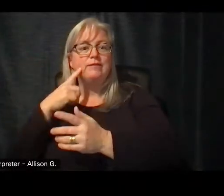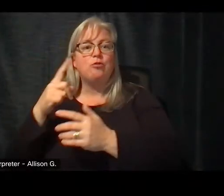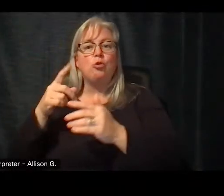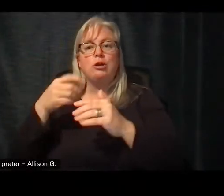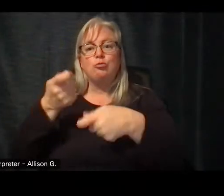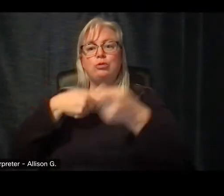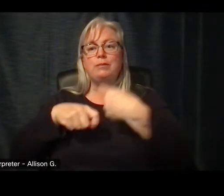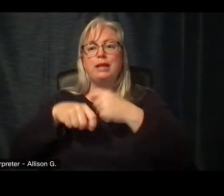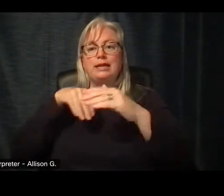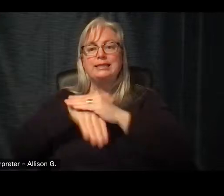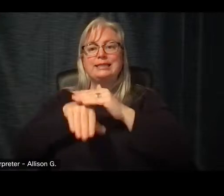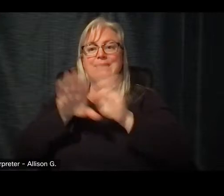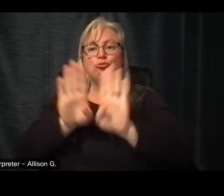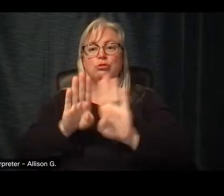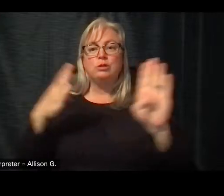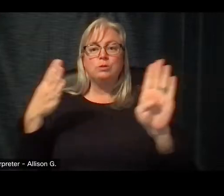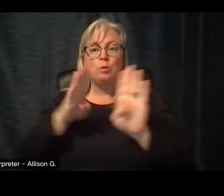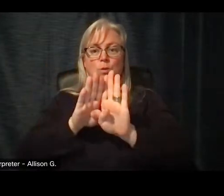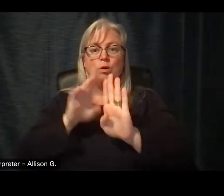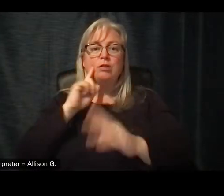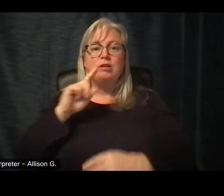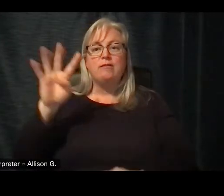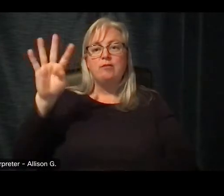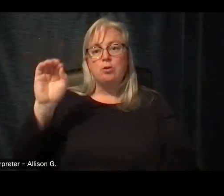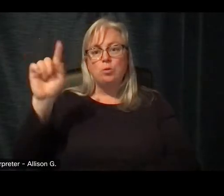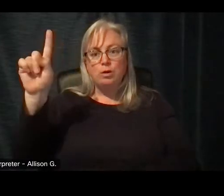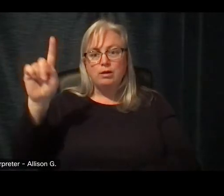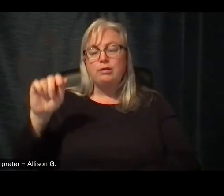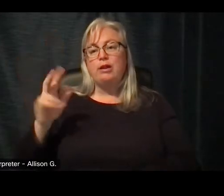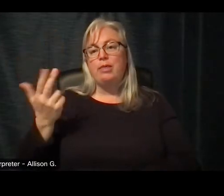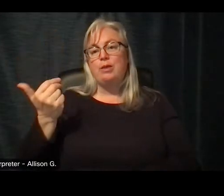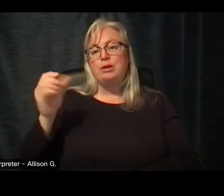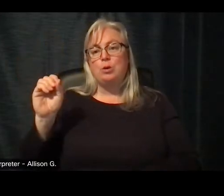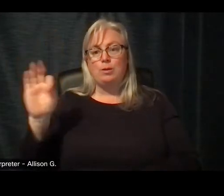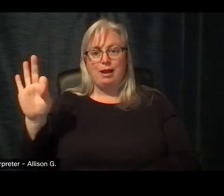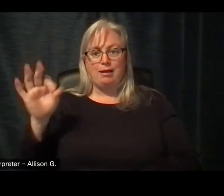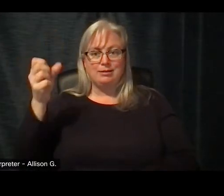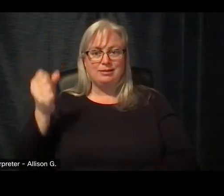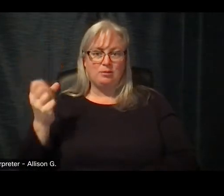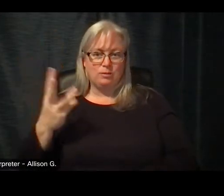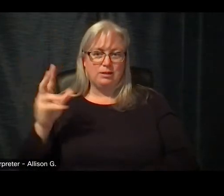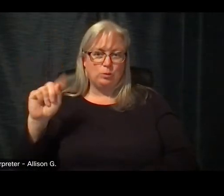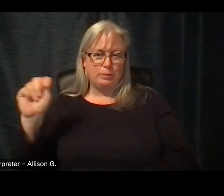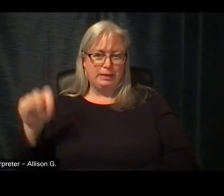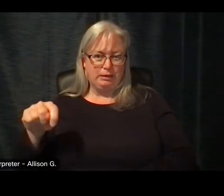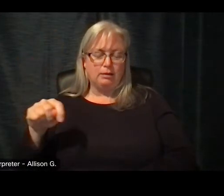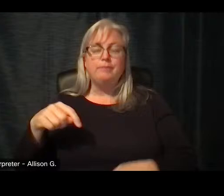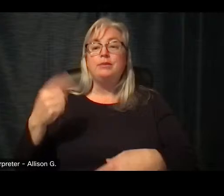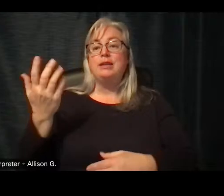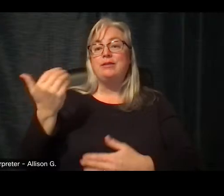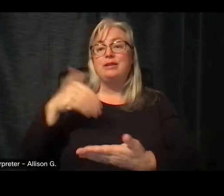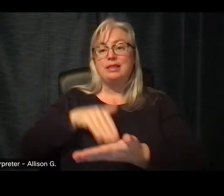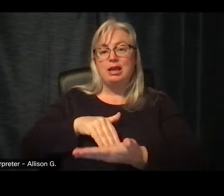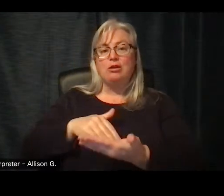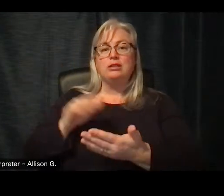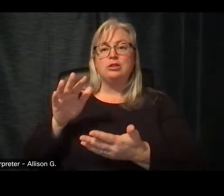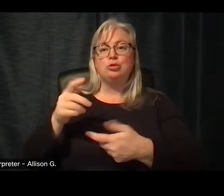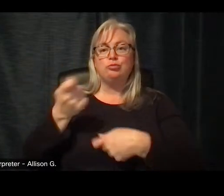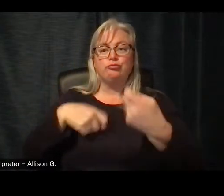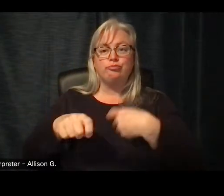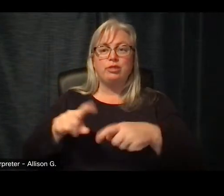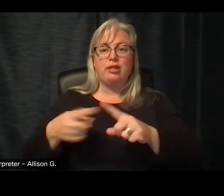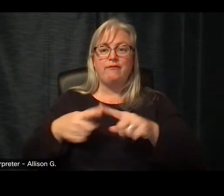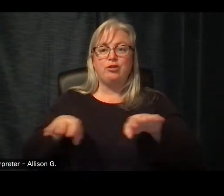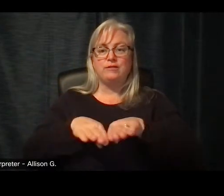at 2 of the offices at 401 and 1309 Southwest Topeka. About 250,000 is to reconfigure the first